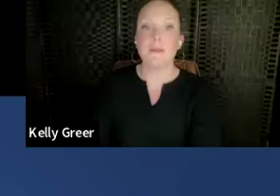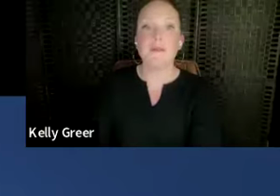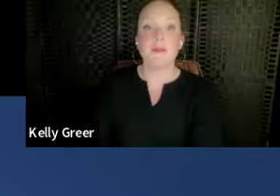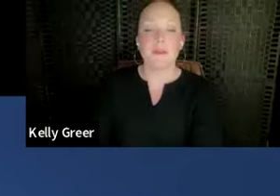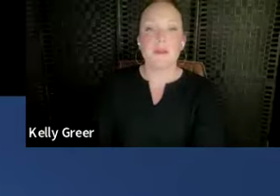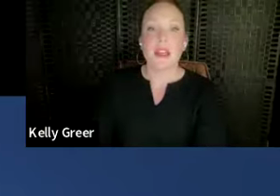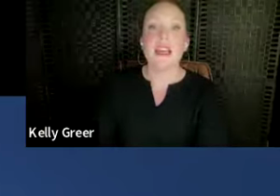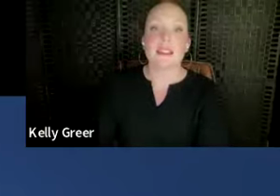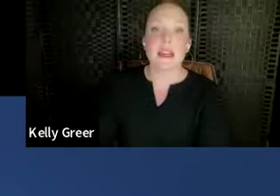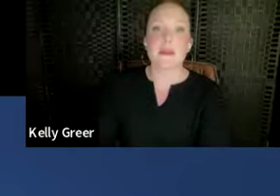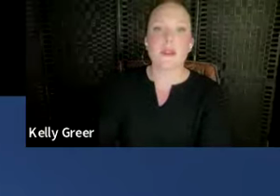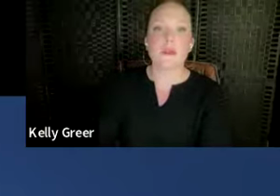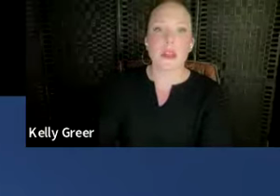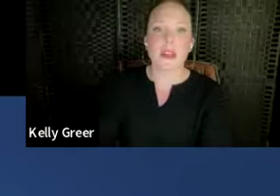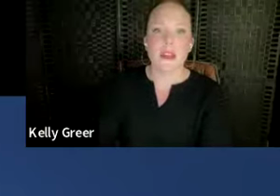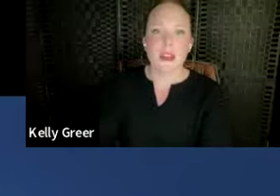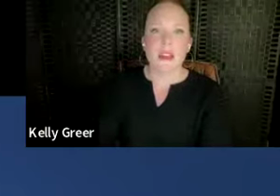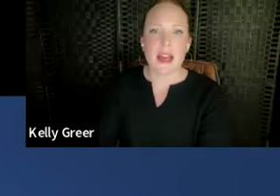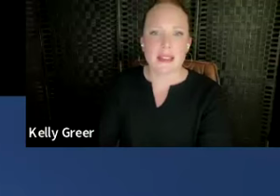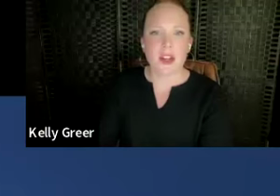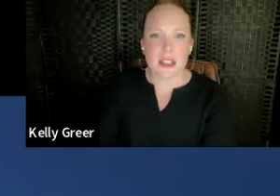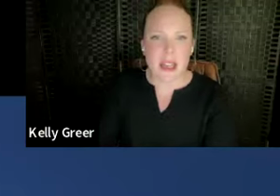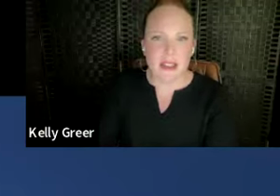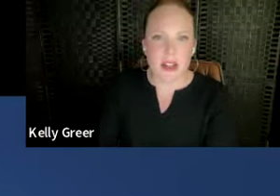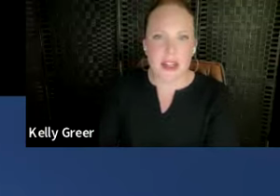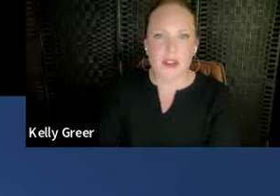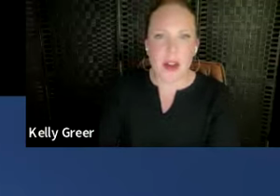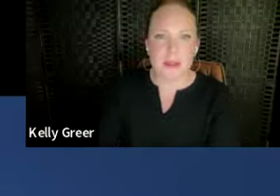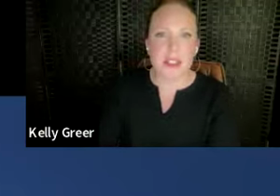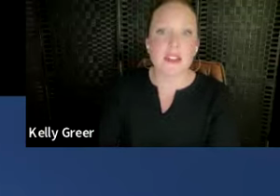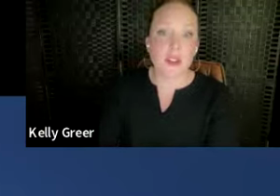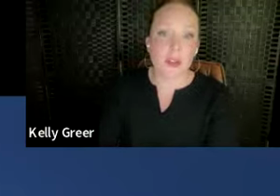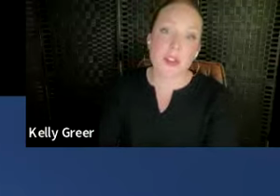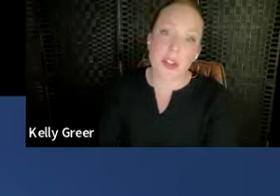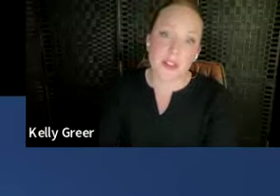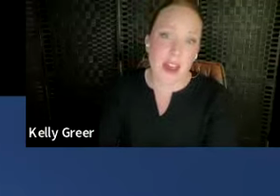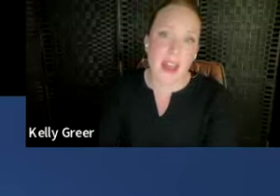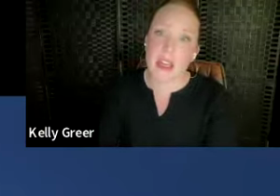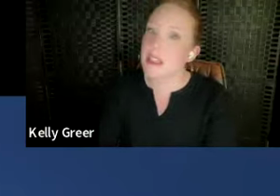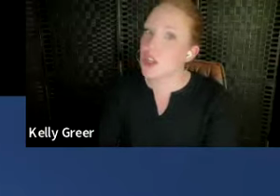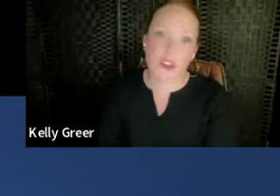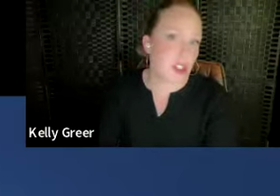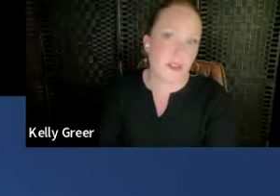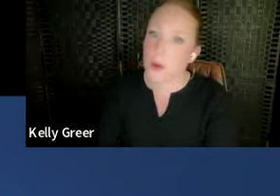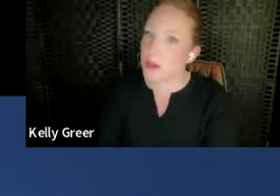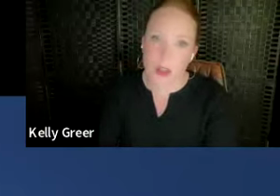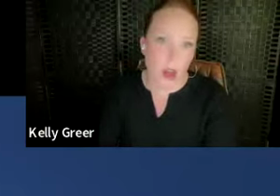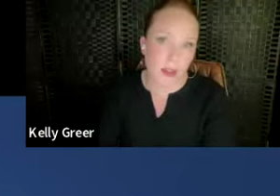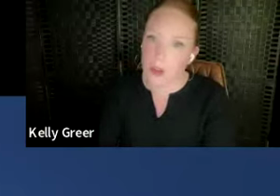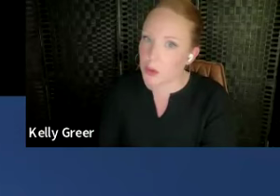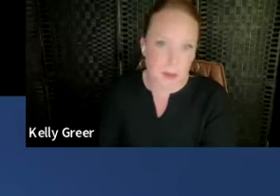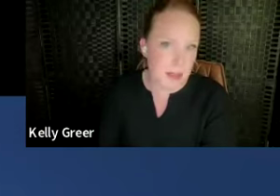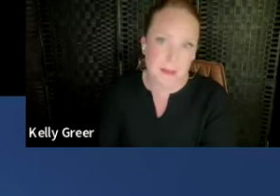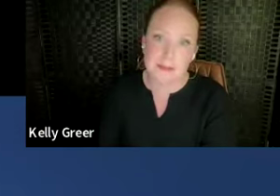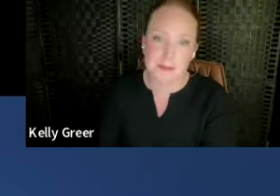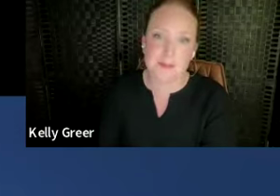Sure. Mm-hmm. Yes, absolutely. Sorry to interrupt. Yes, so the survey is not just focused